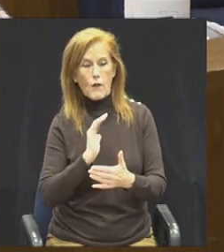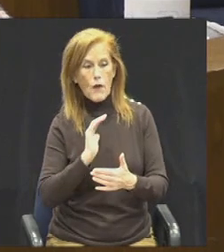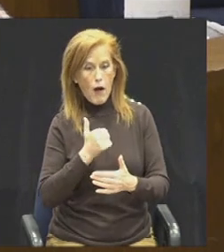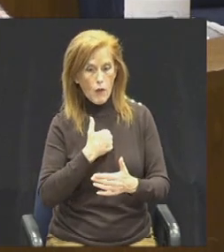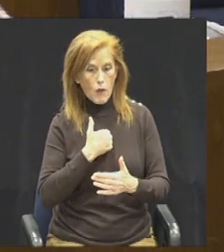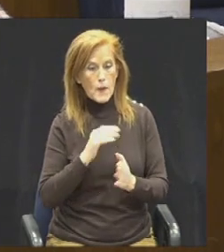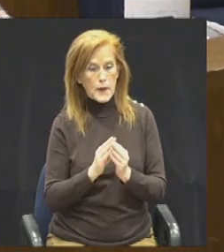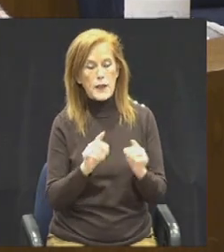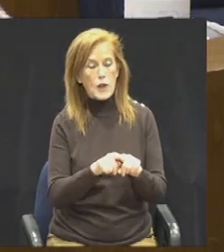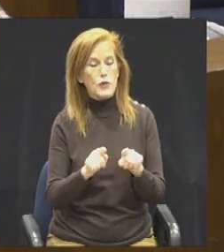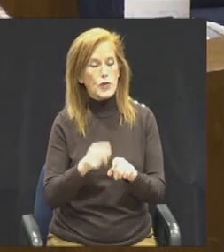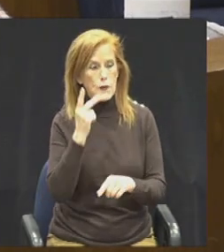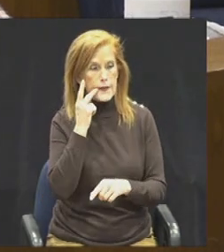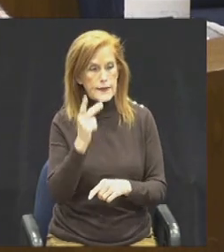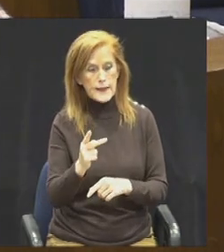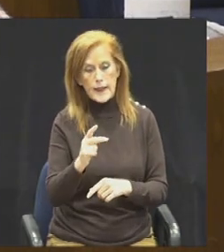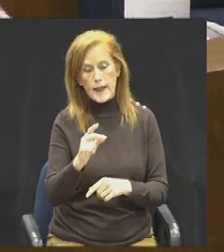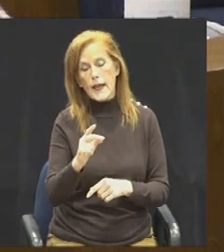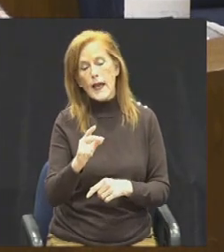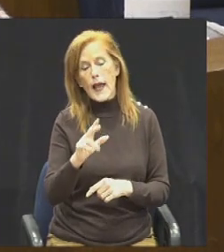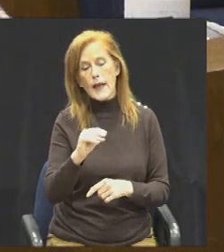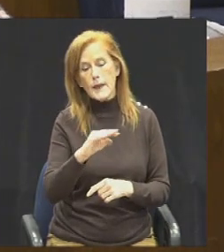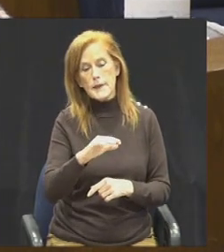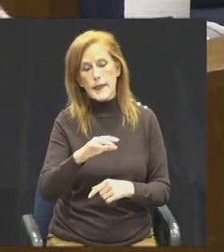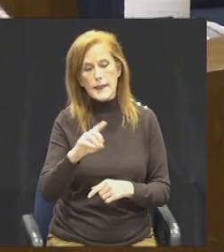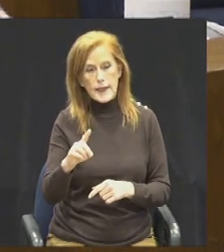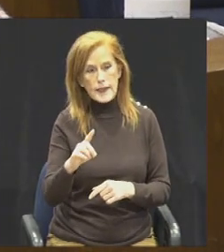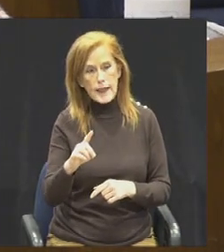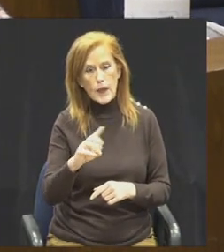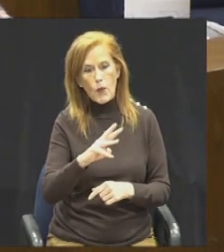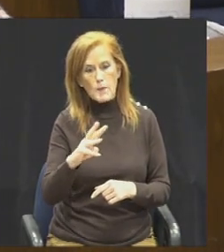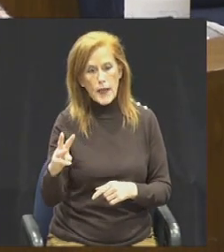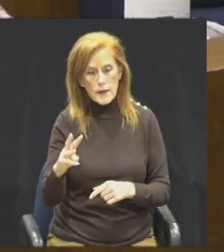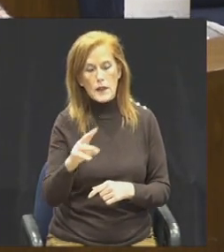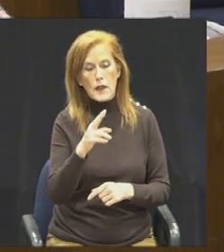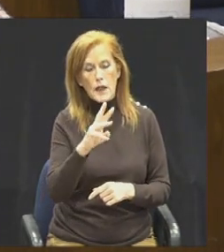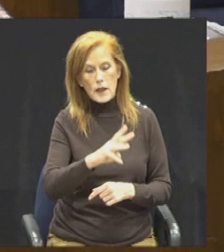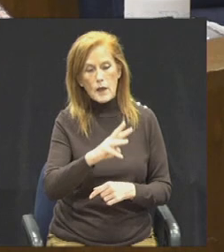also be viewed at the Disabilities Commission website at